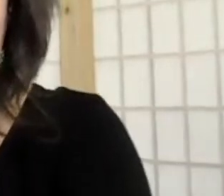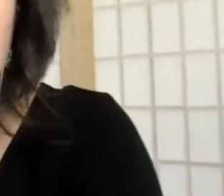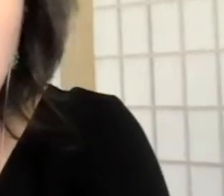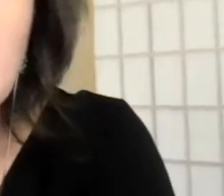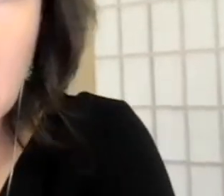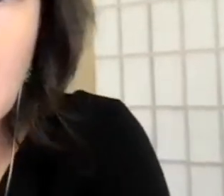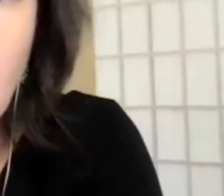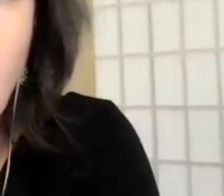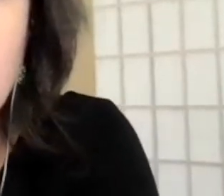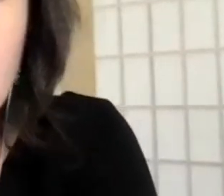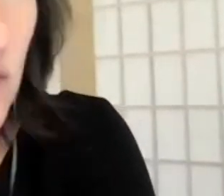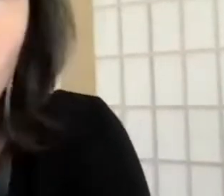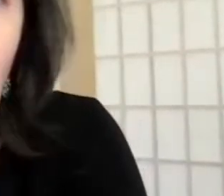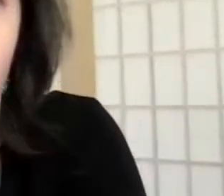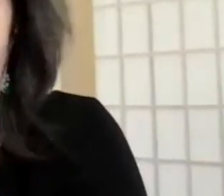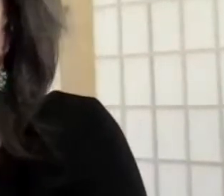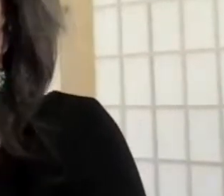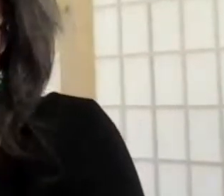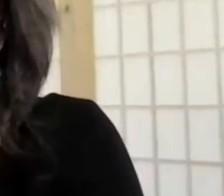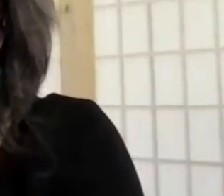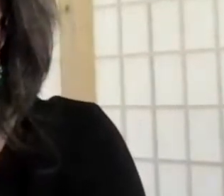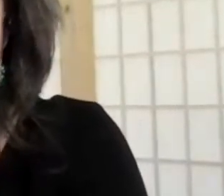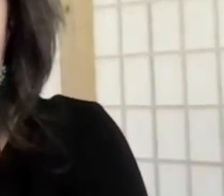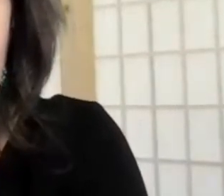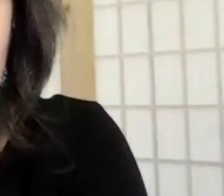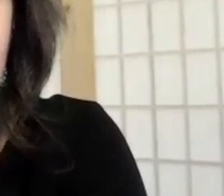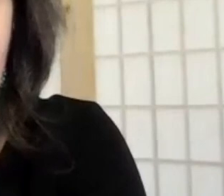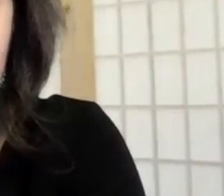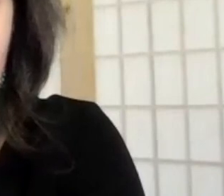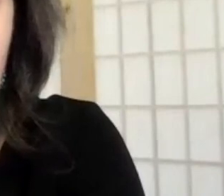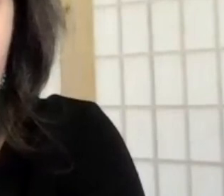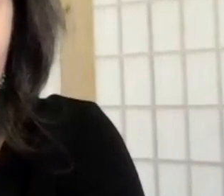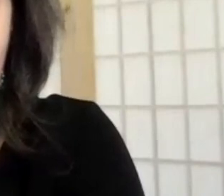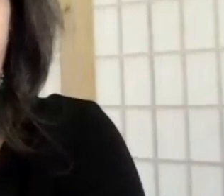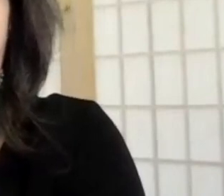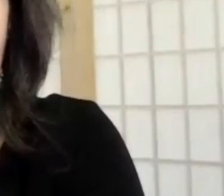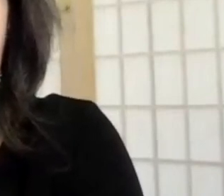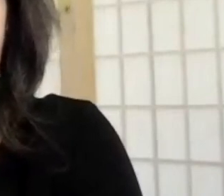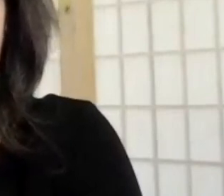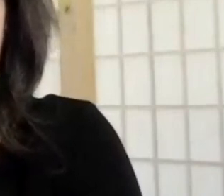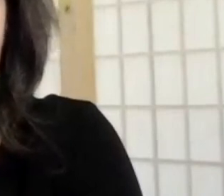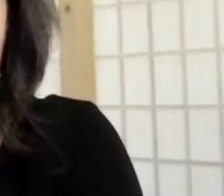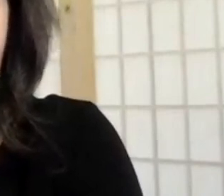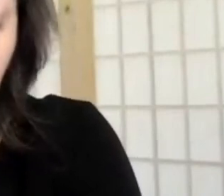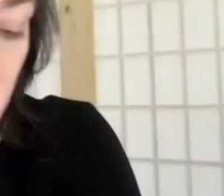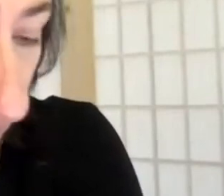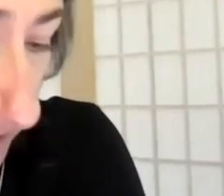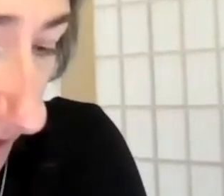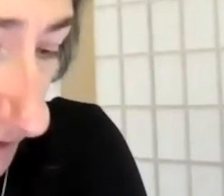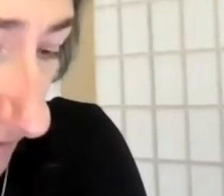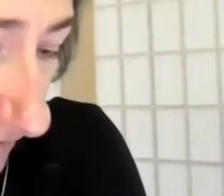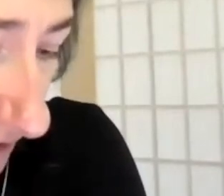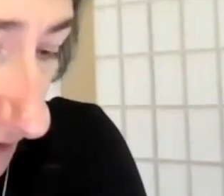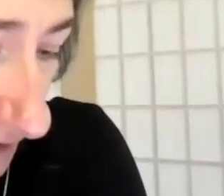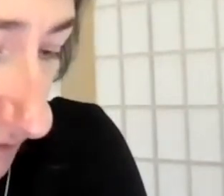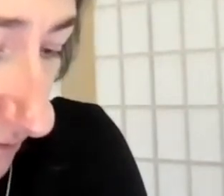in the participant audience. I don't know how much time we'll have. It's right now 12:17. But Krista, let's start with what's top of mind, the kinds